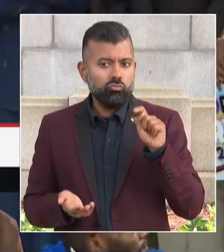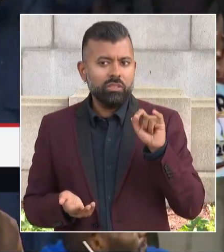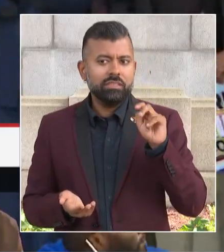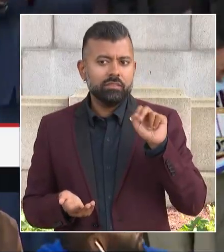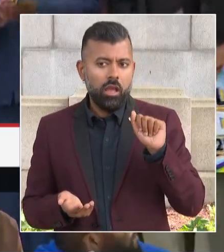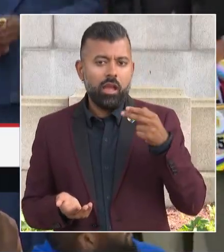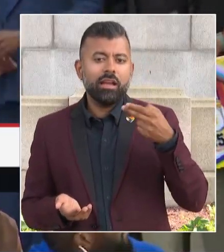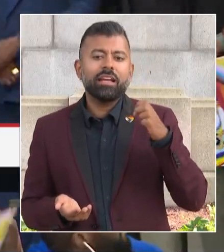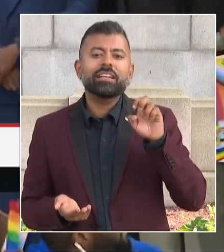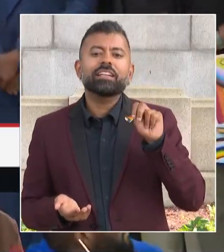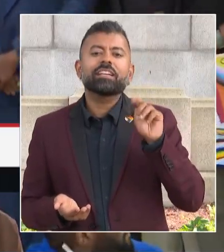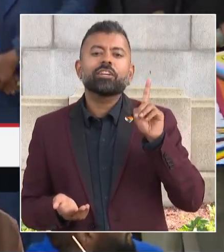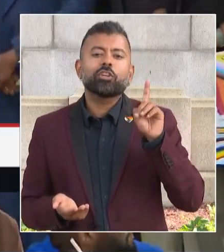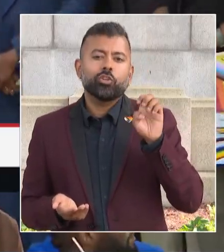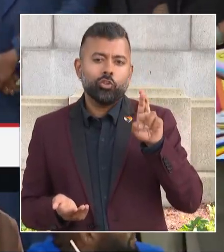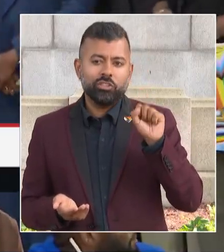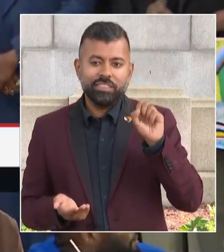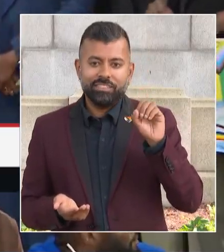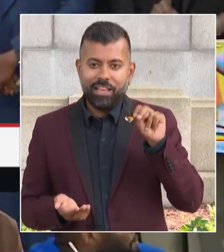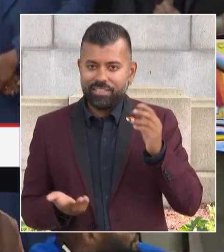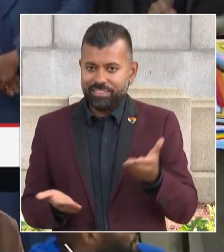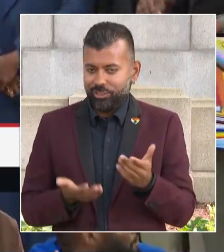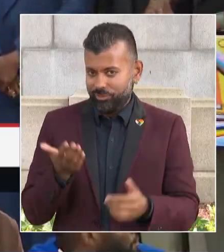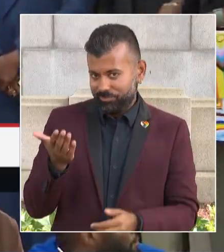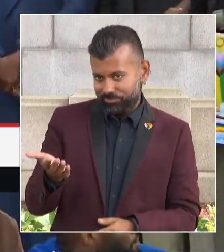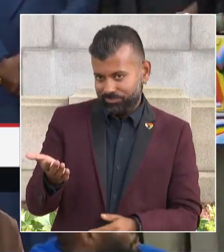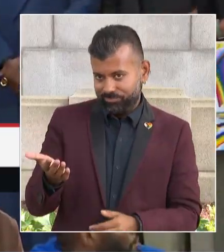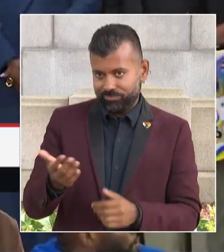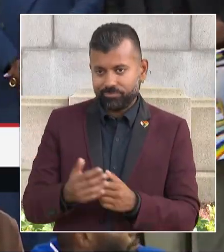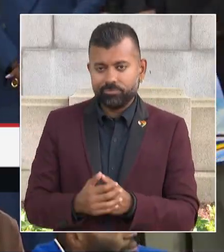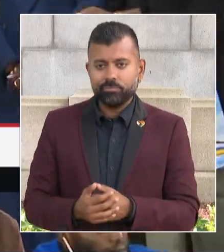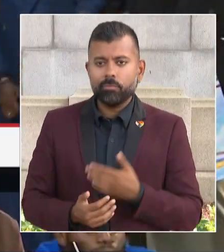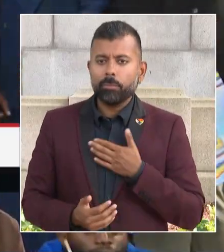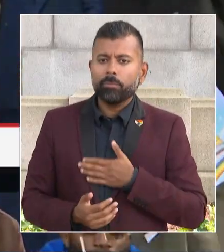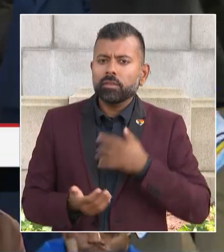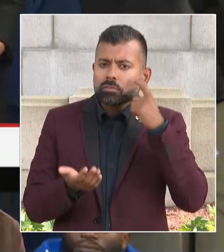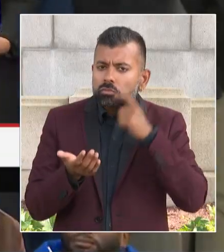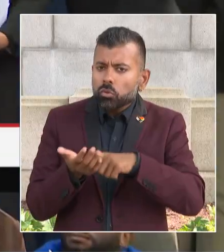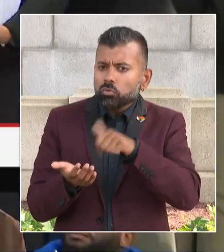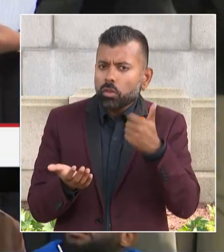And then I'll ask her to acknowledge the council members.